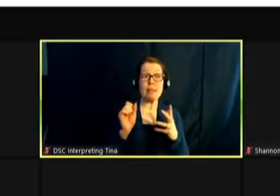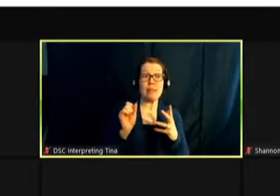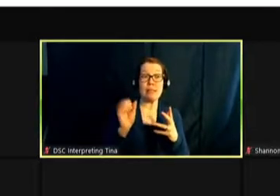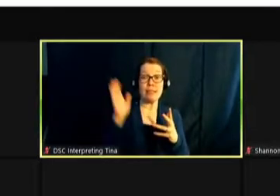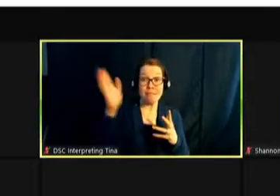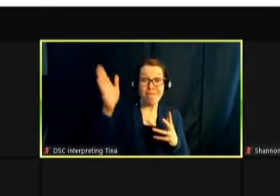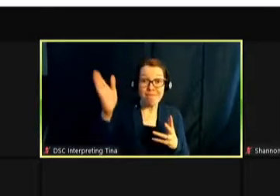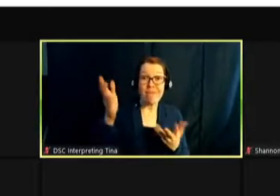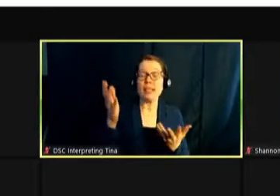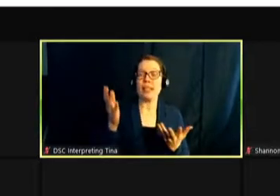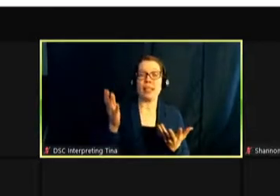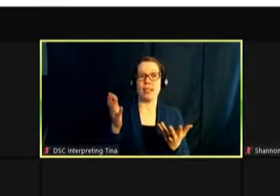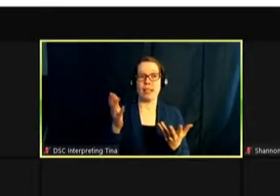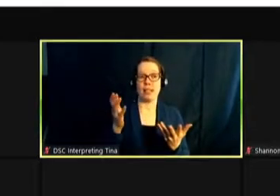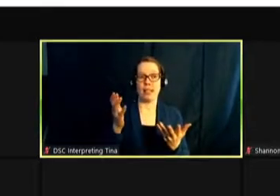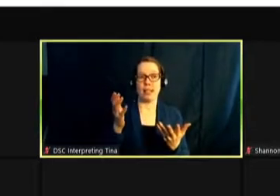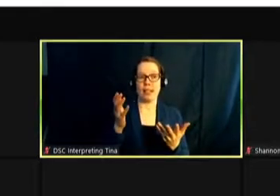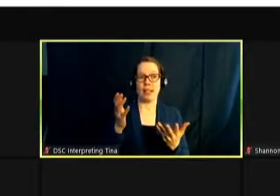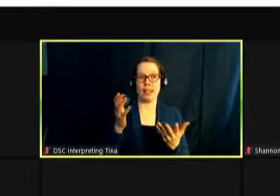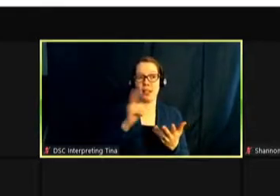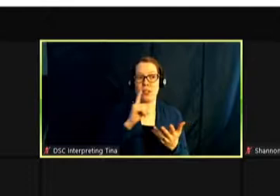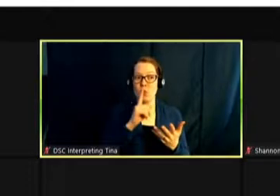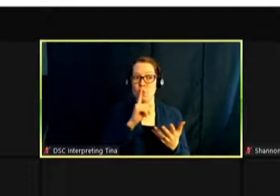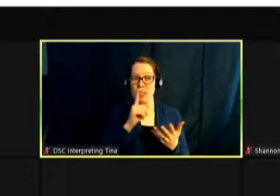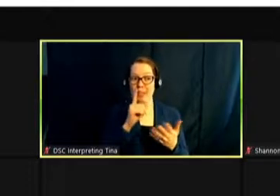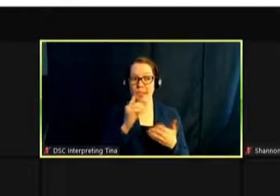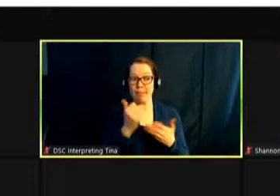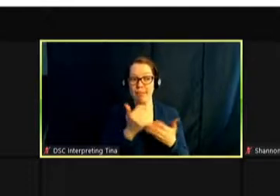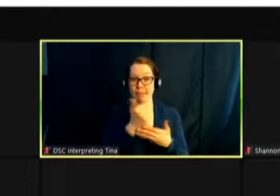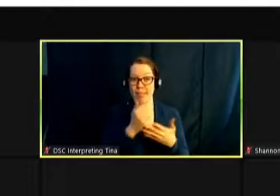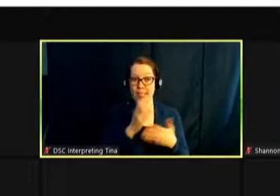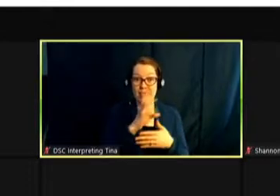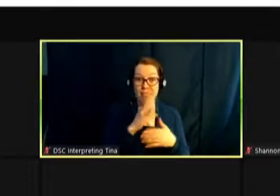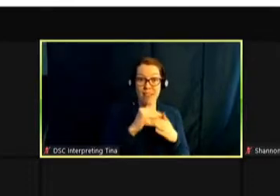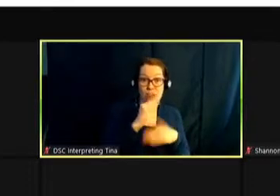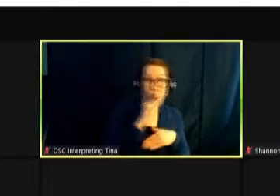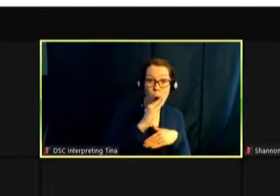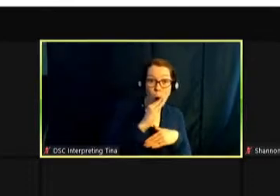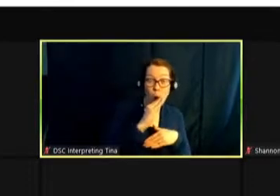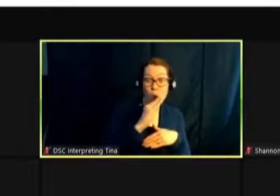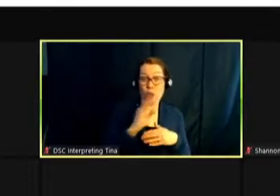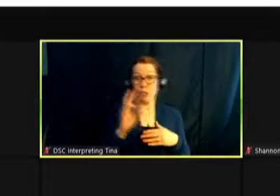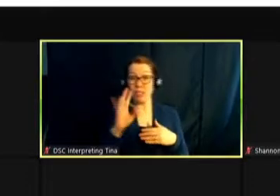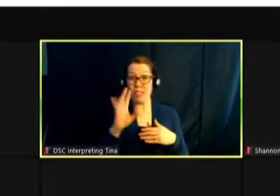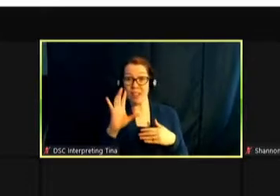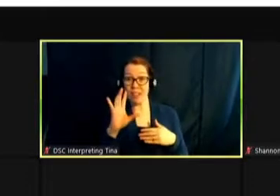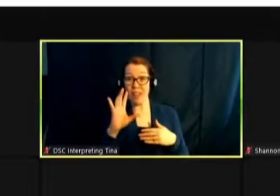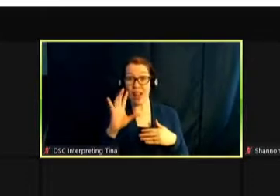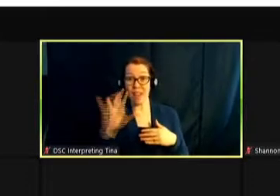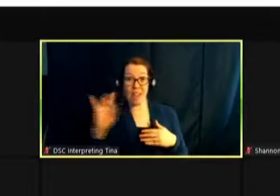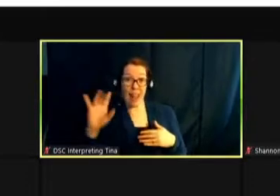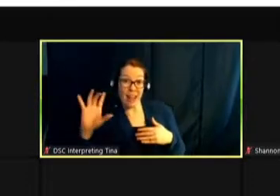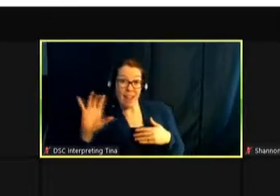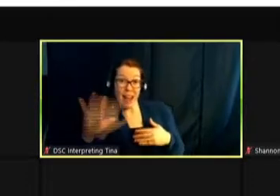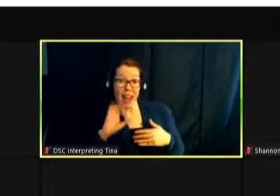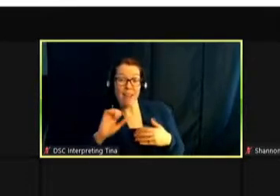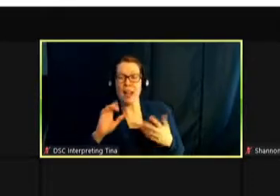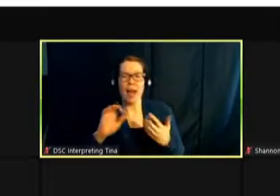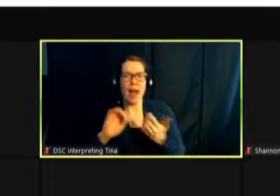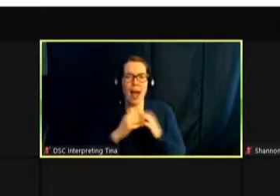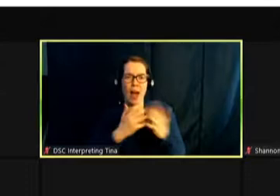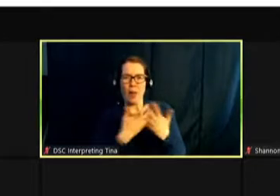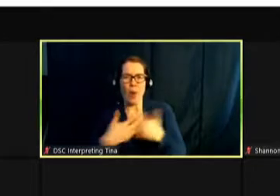is there a way that then that gets kind of skinned? You know, is it 65 and older to 75, 75 and 80? I mean, again, how does that all work?